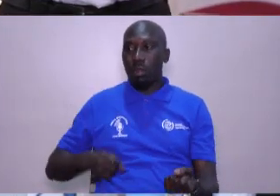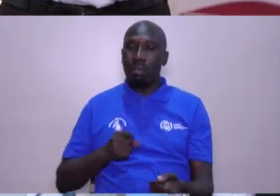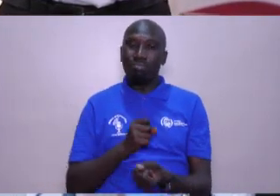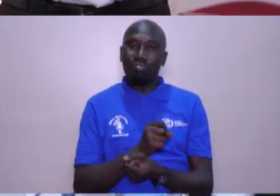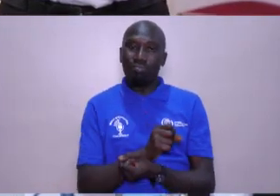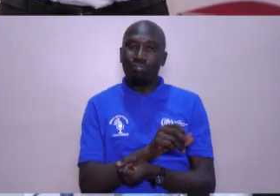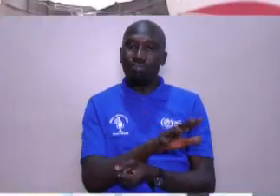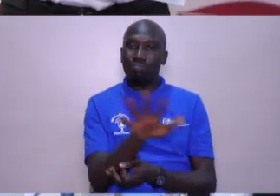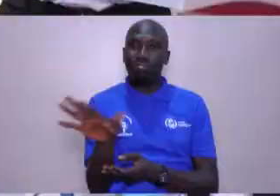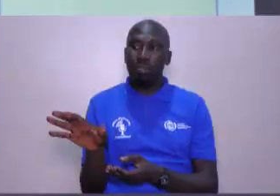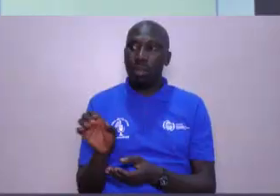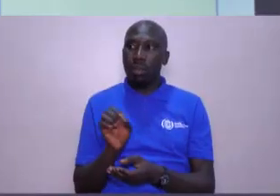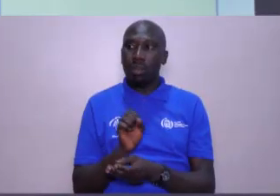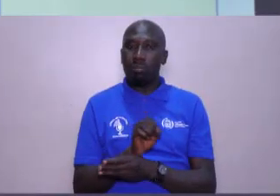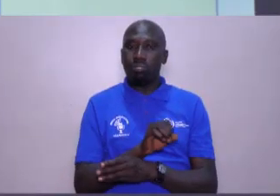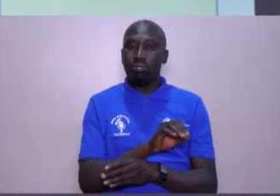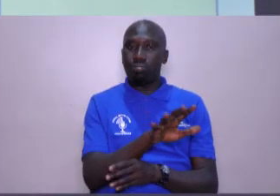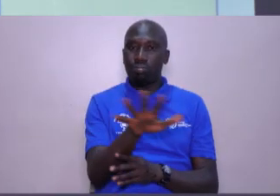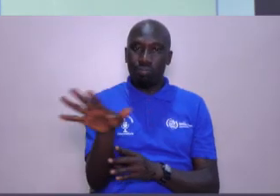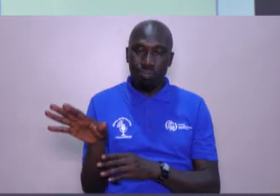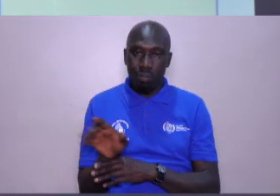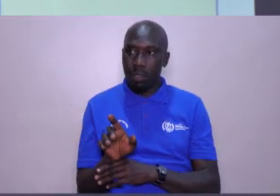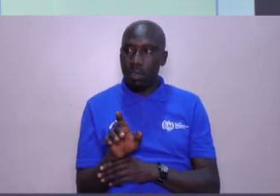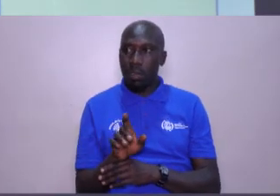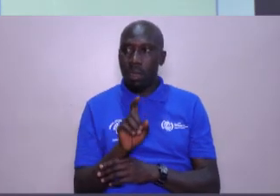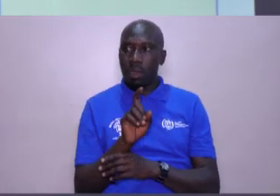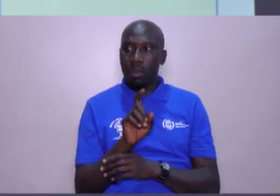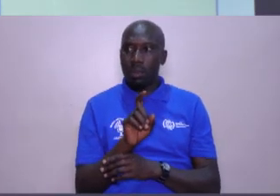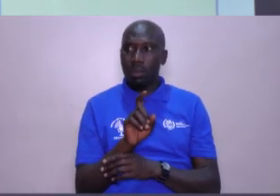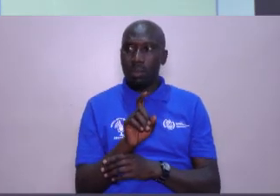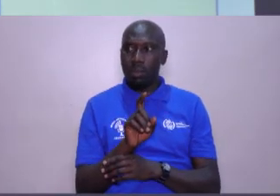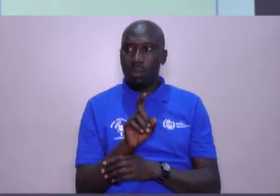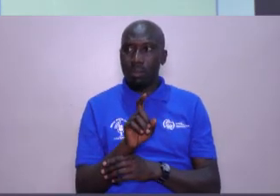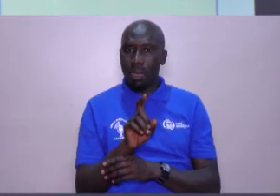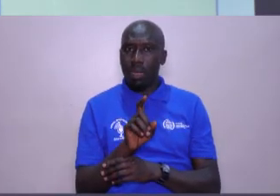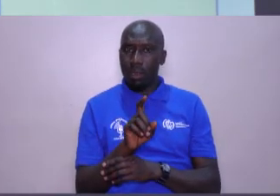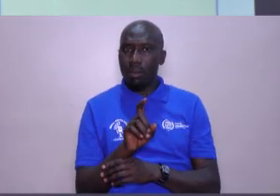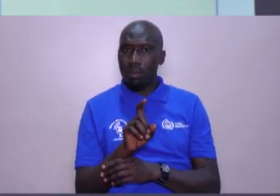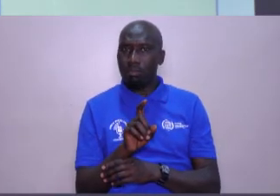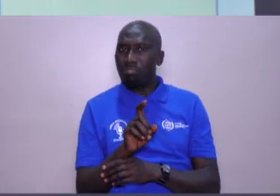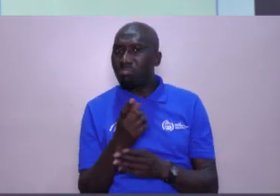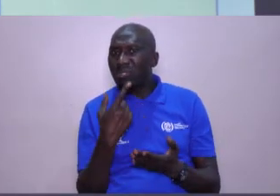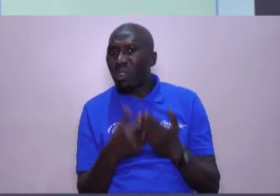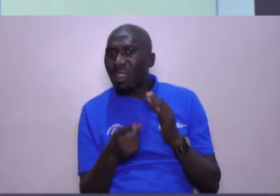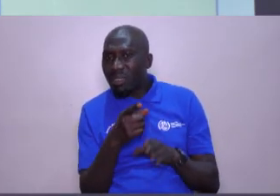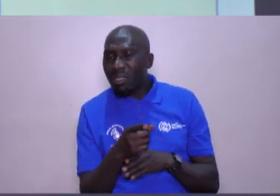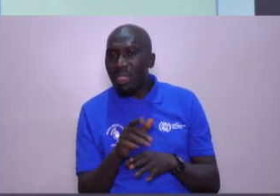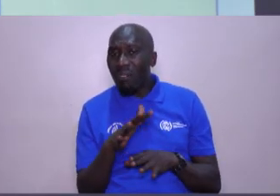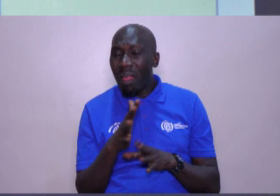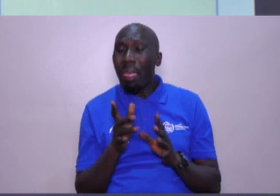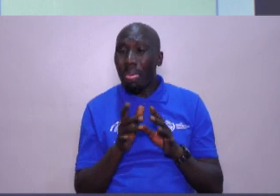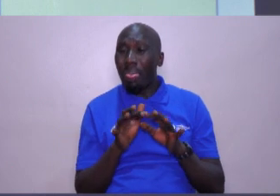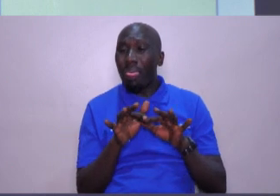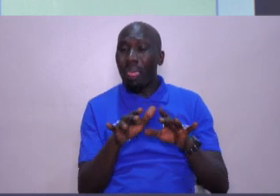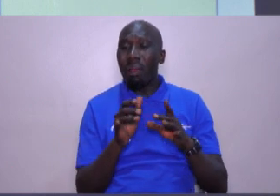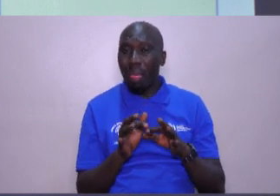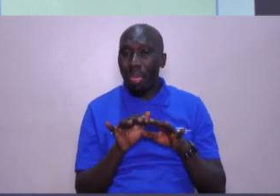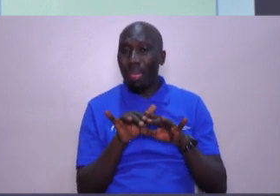sprinkling? No. That is It's dripping. And the water is flowing constantly. We included